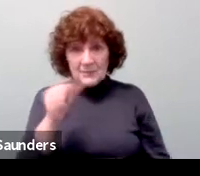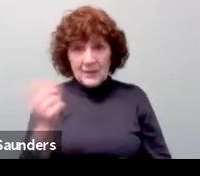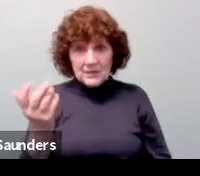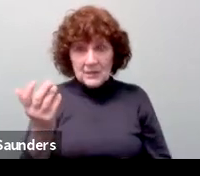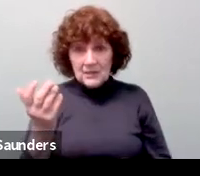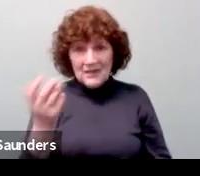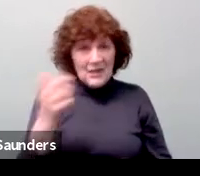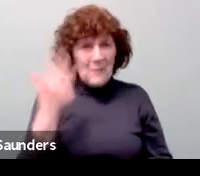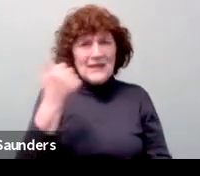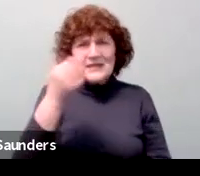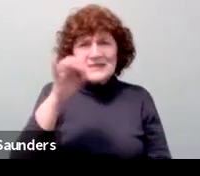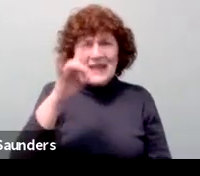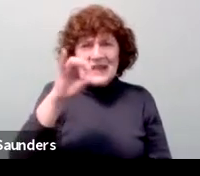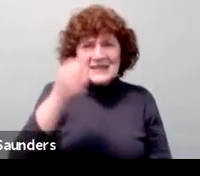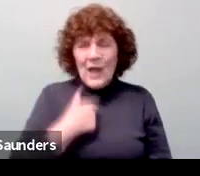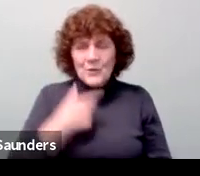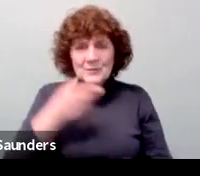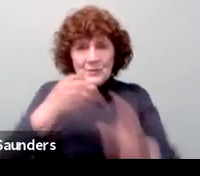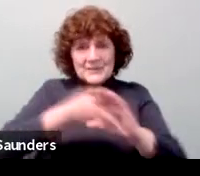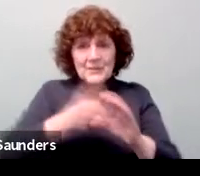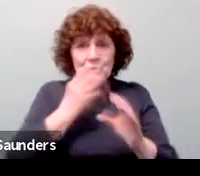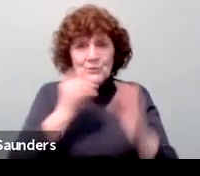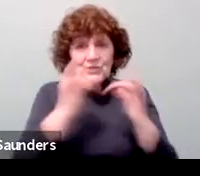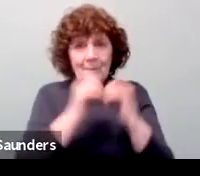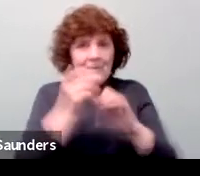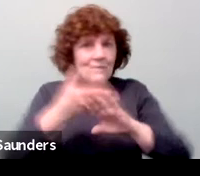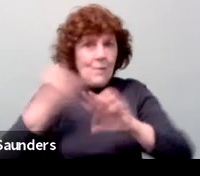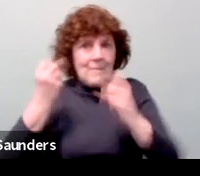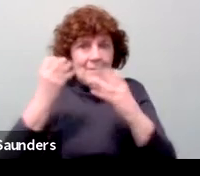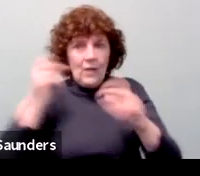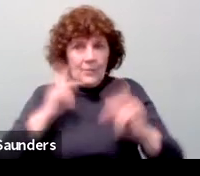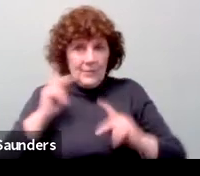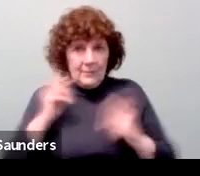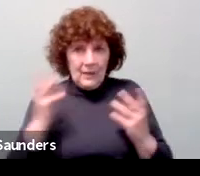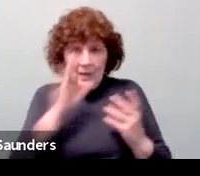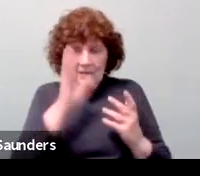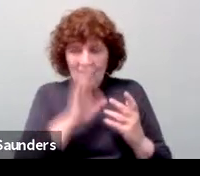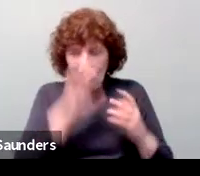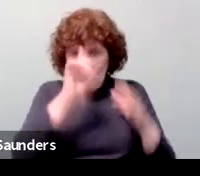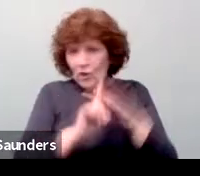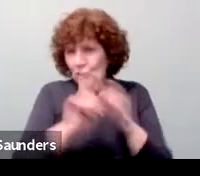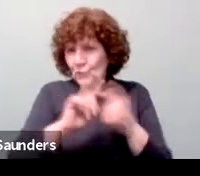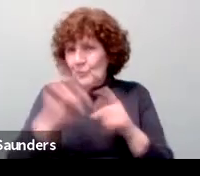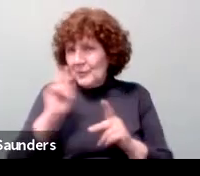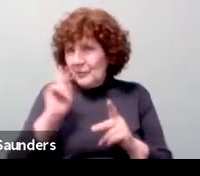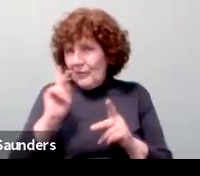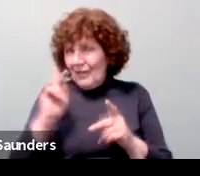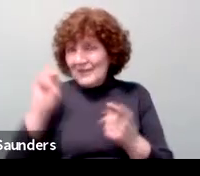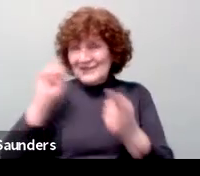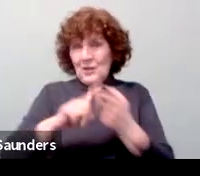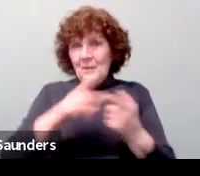before lots of other people were doing it, because it didn't occur to anyone to tell the child of my parents, who